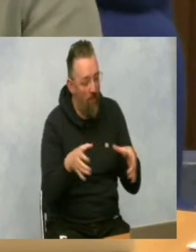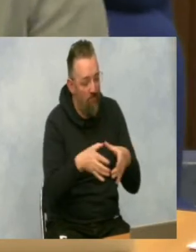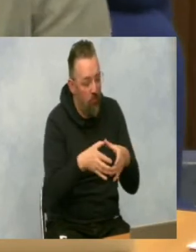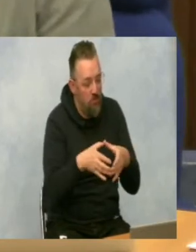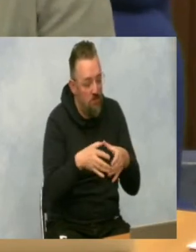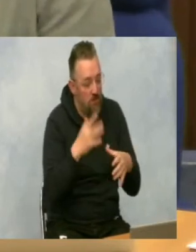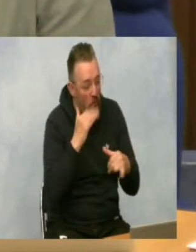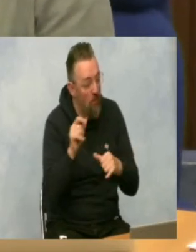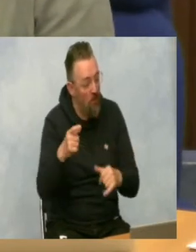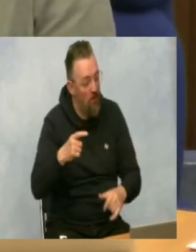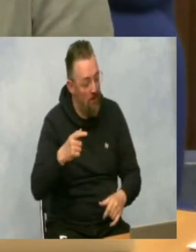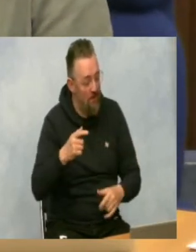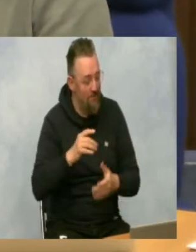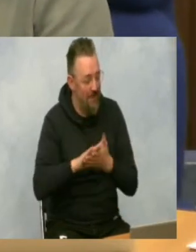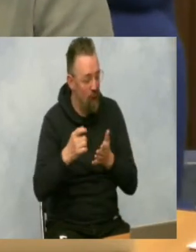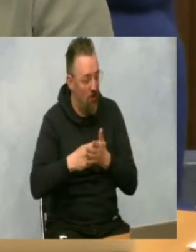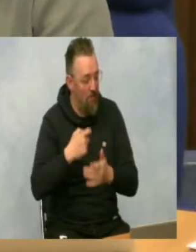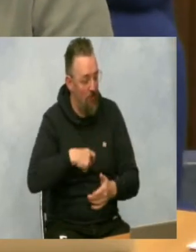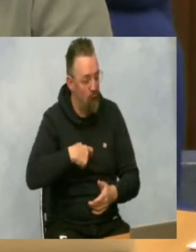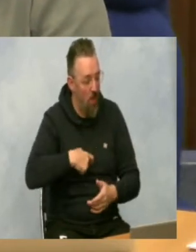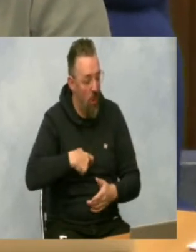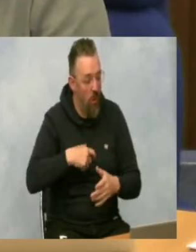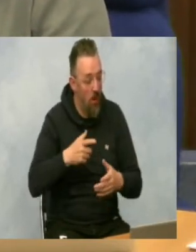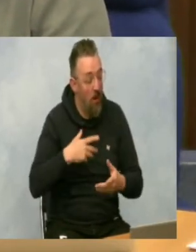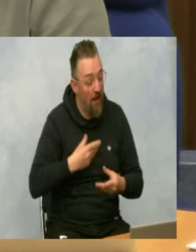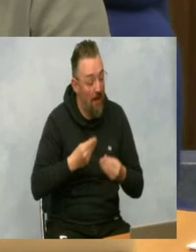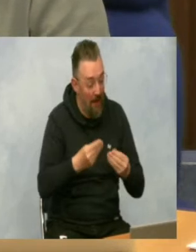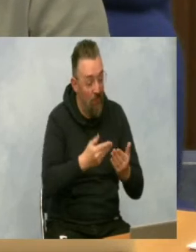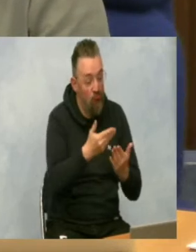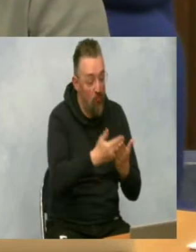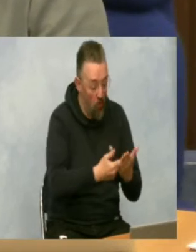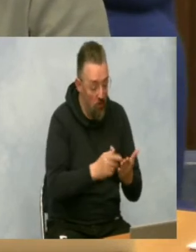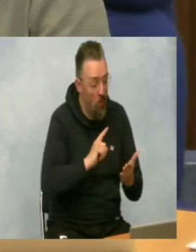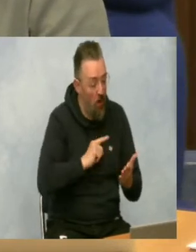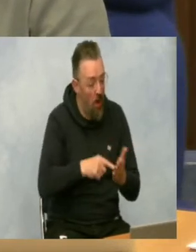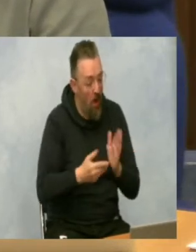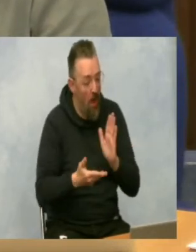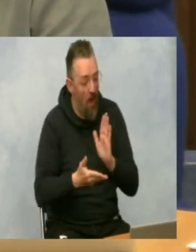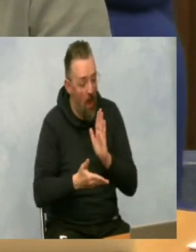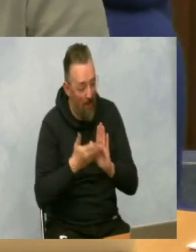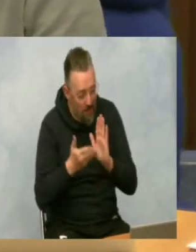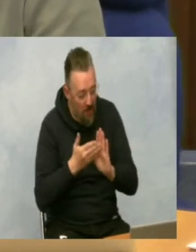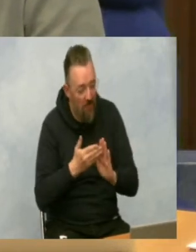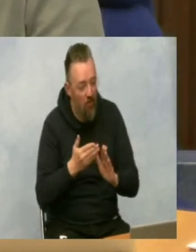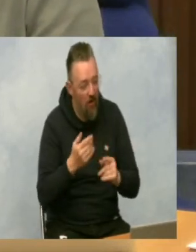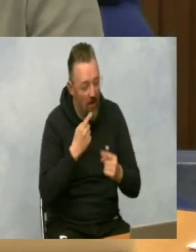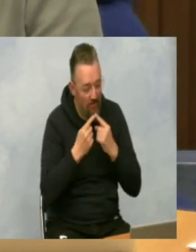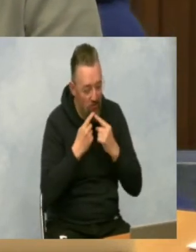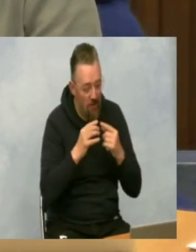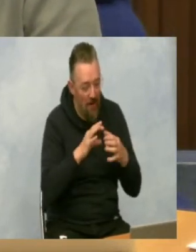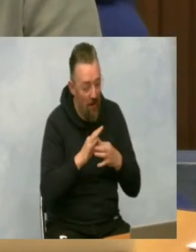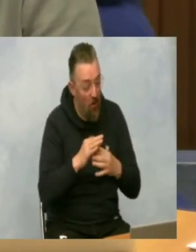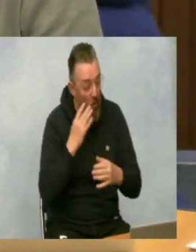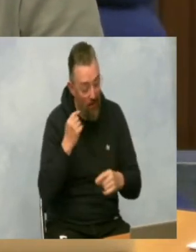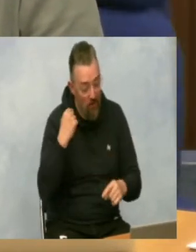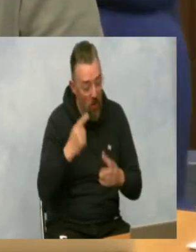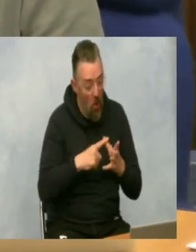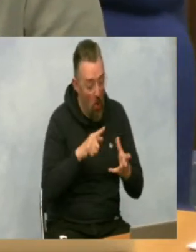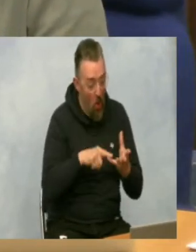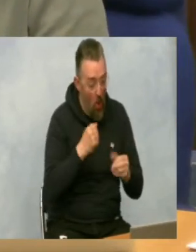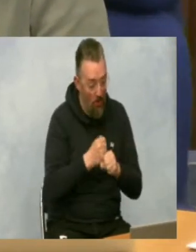by personnel, and the purpose of the report is to provide committee with an update on the employment information for the resource for the period of August and